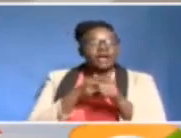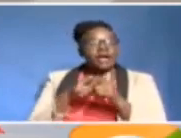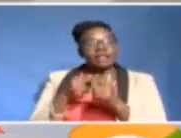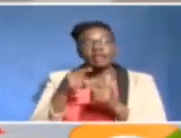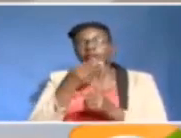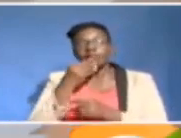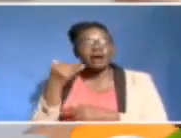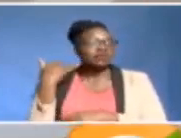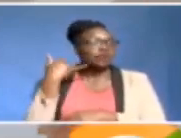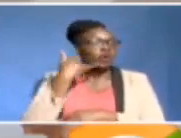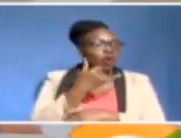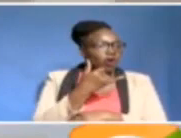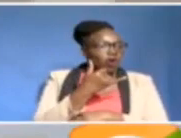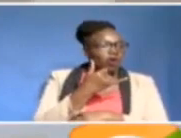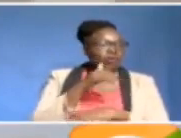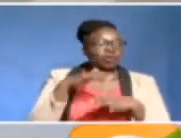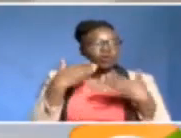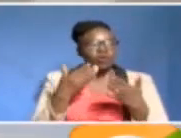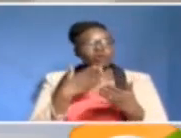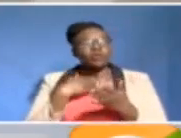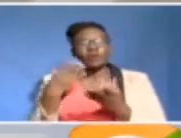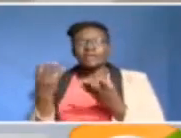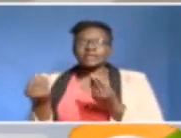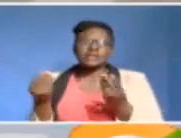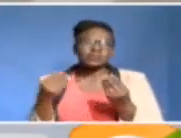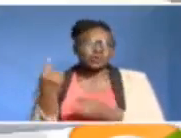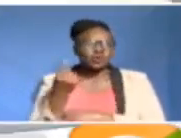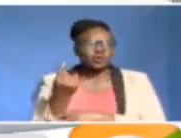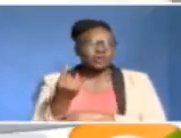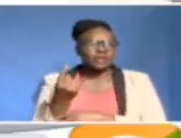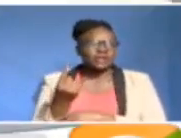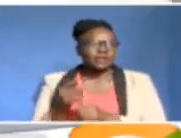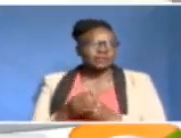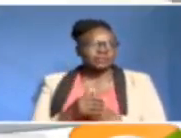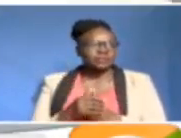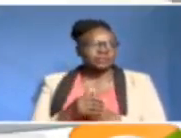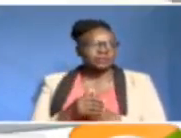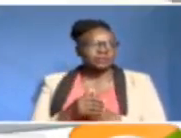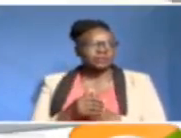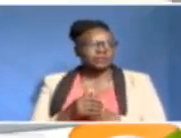man, or they think that if Bridget got it, and you know she's big